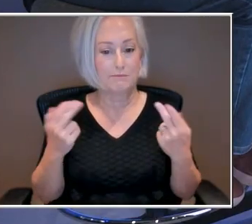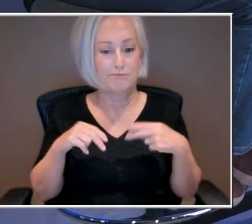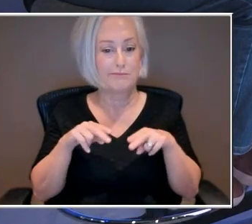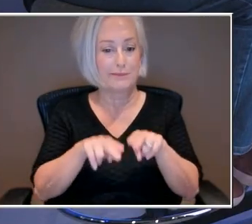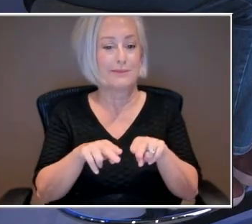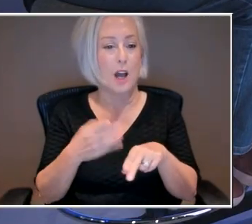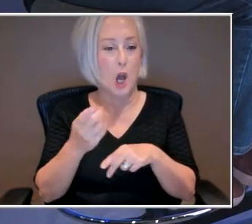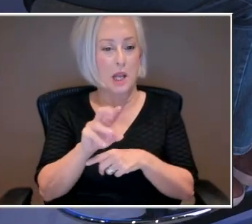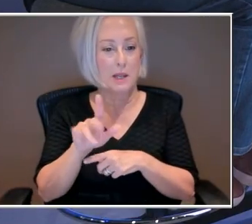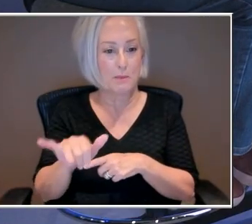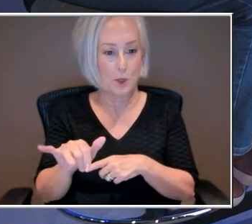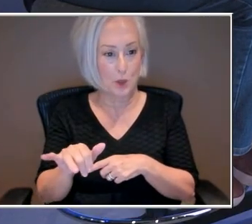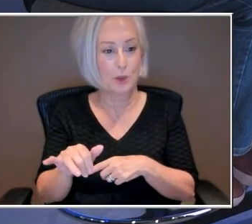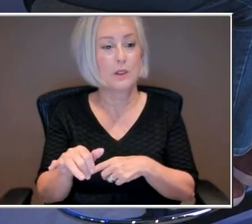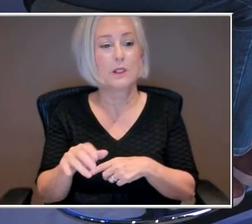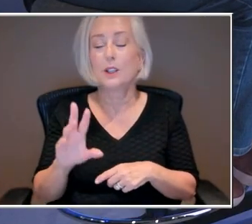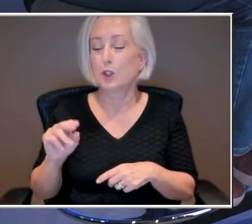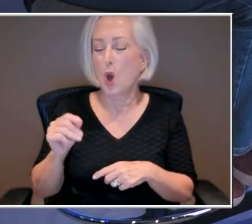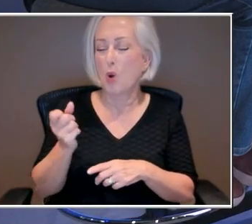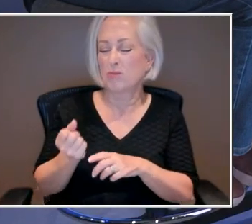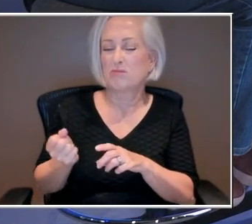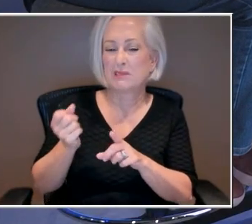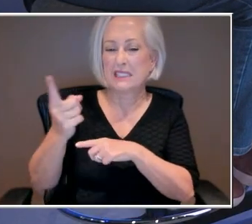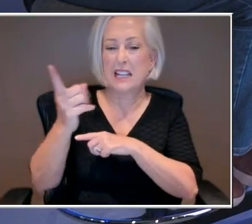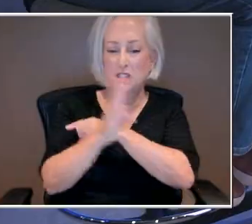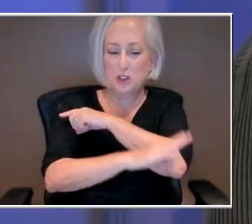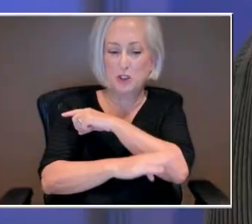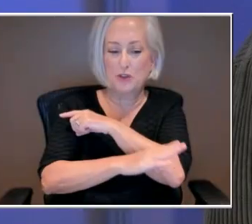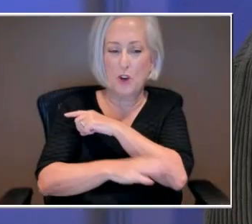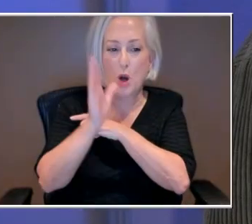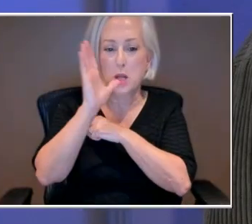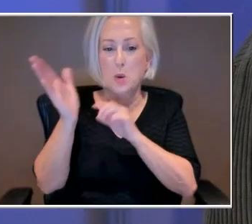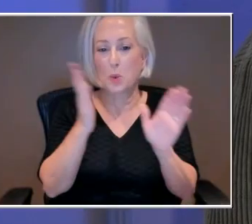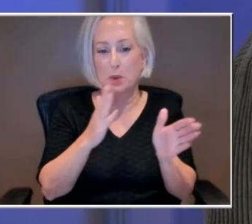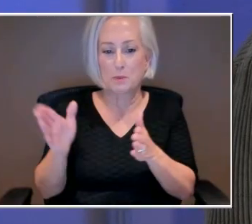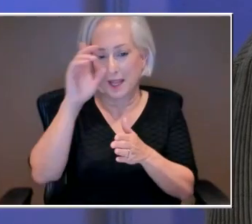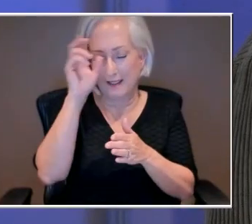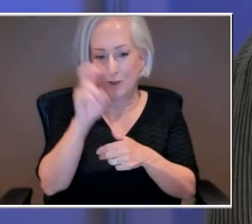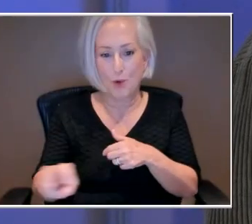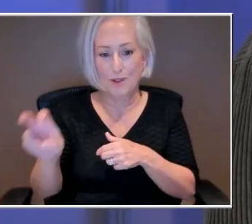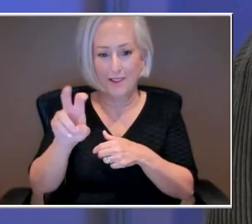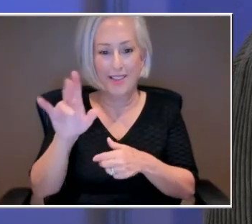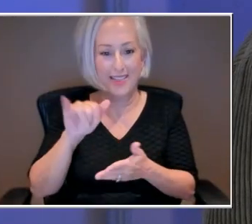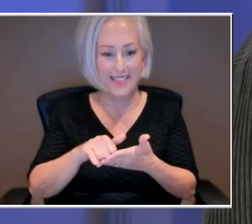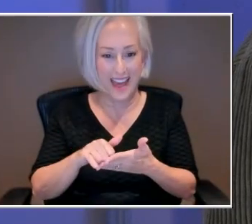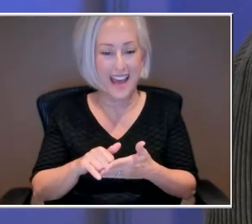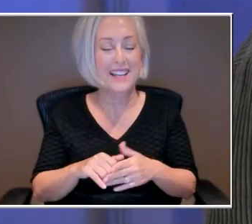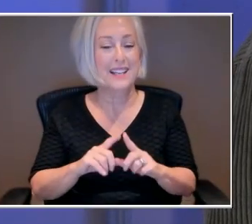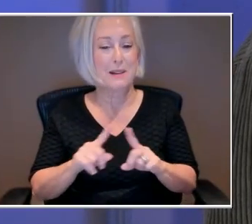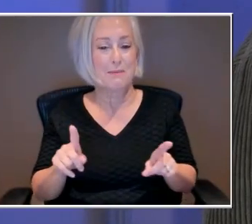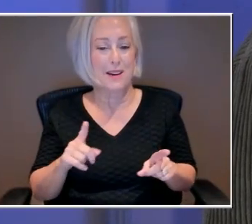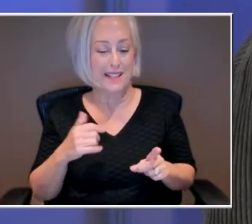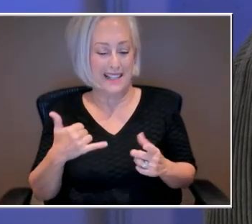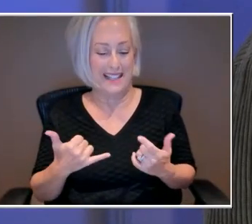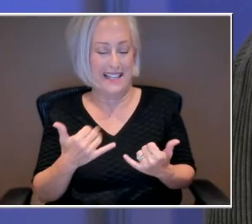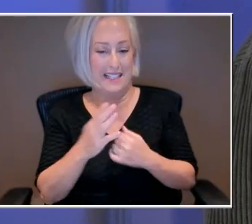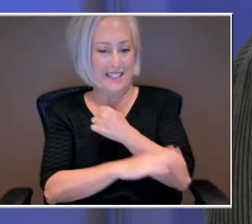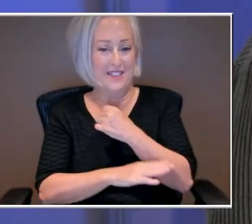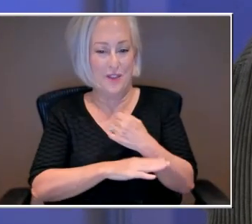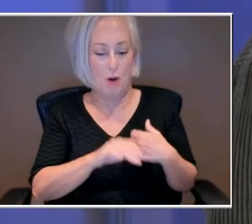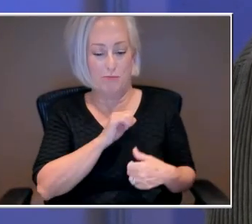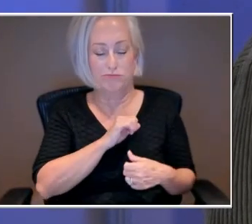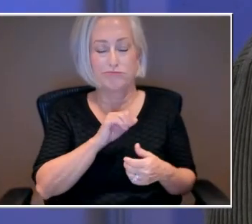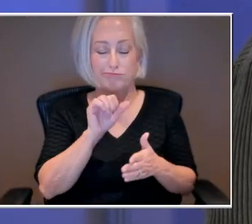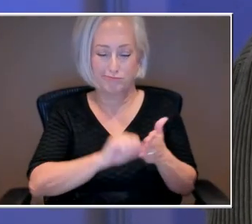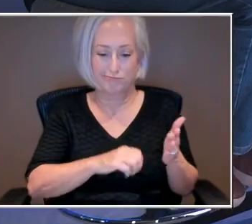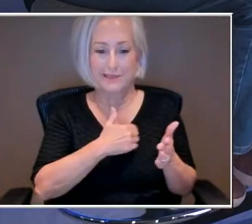Yep. Next fall, we're planning our honeymoon. So we have Okay. it planned and we're ready. So hopefully healed up and no problems by Ready then, to and go.